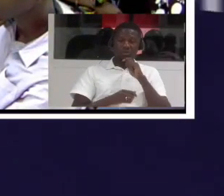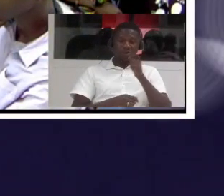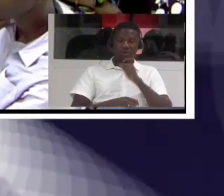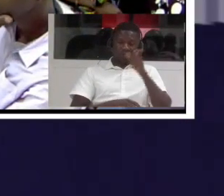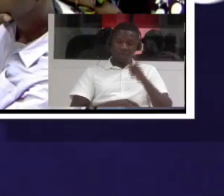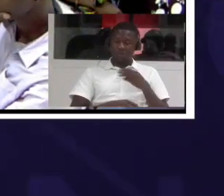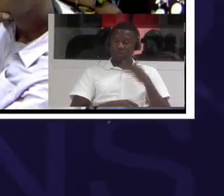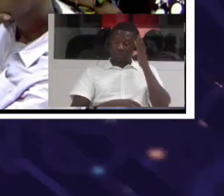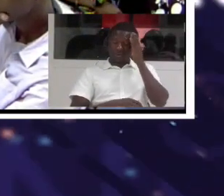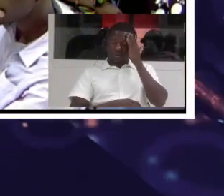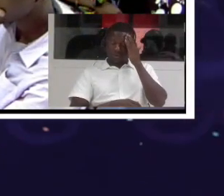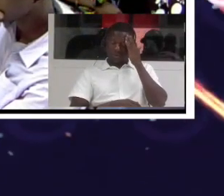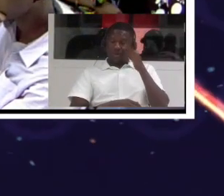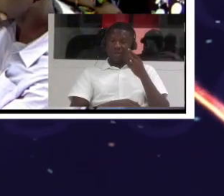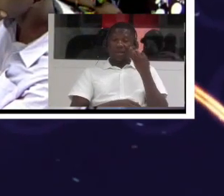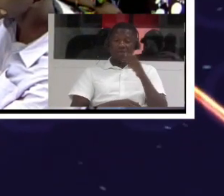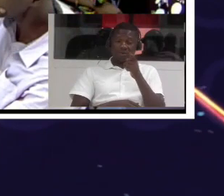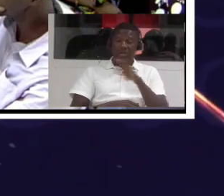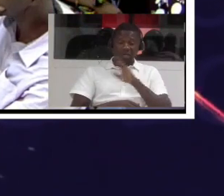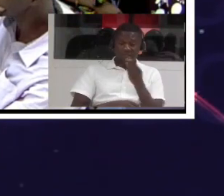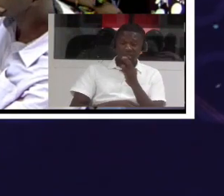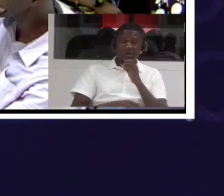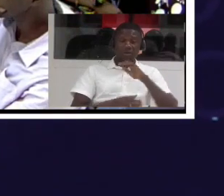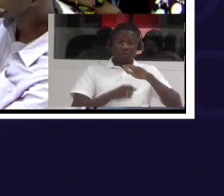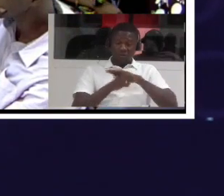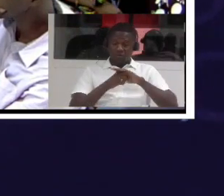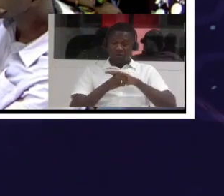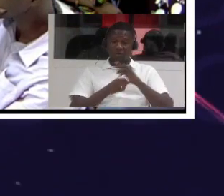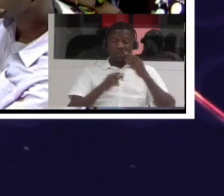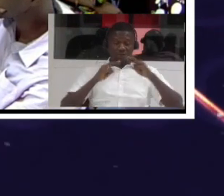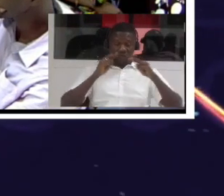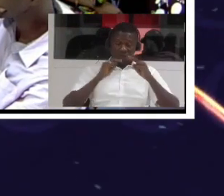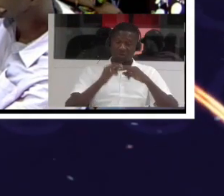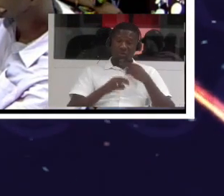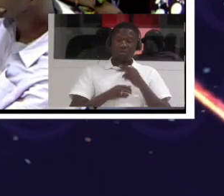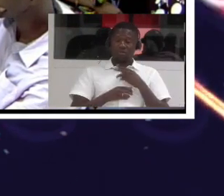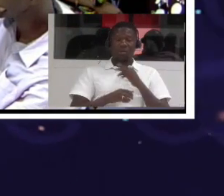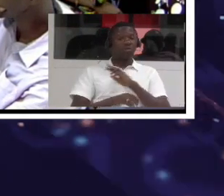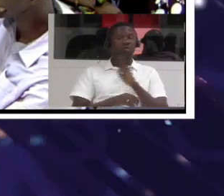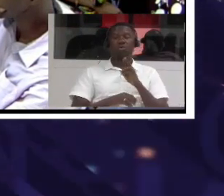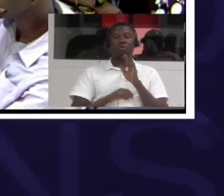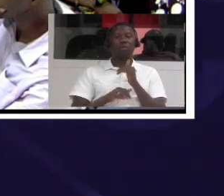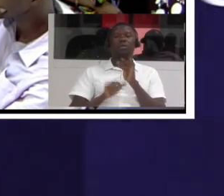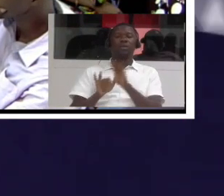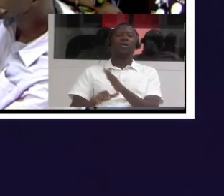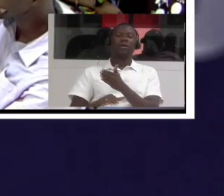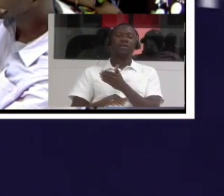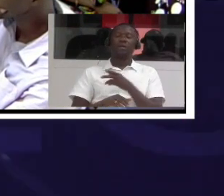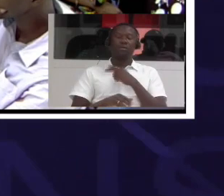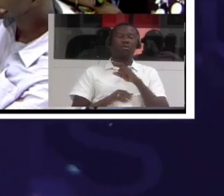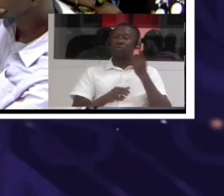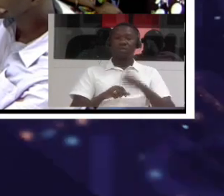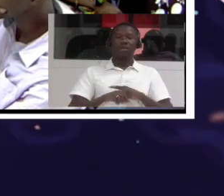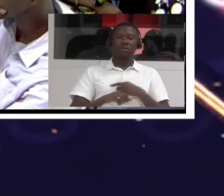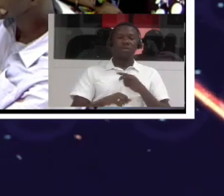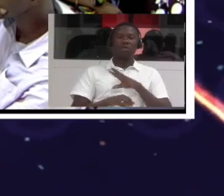know that actually, if you can't tell the full story, then perhaps you shouldn't be there. And most times, they don't allow you to